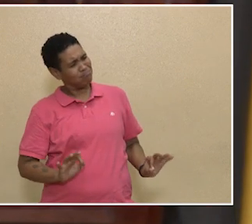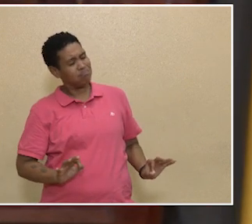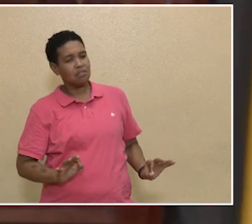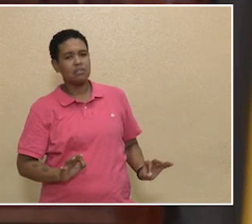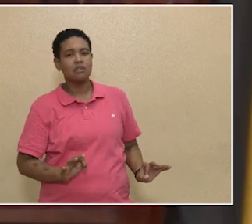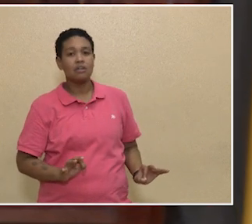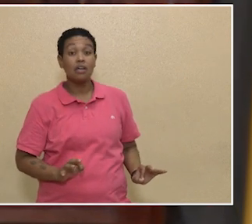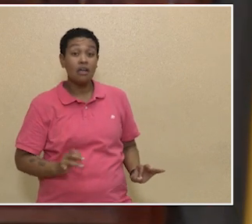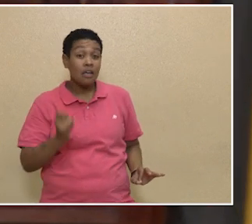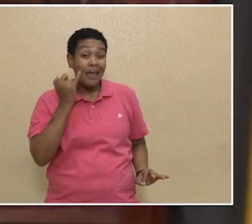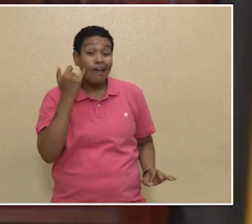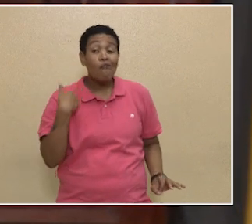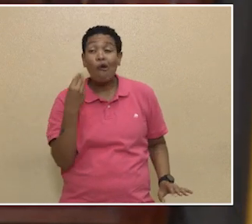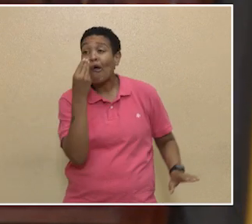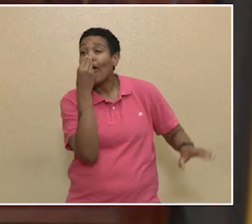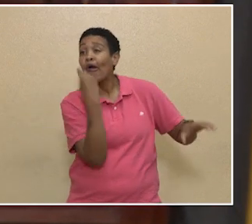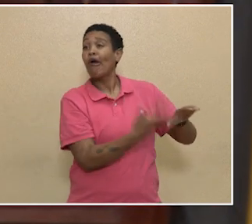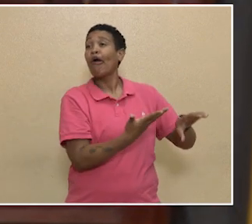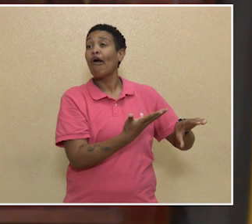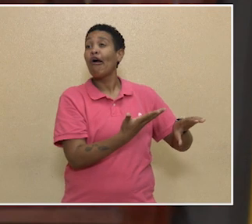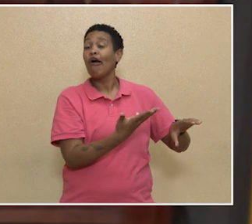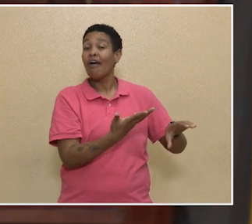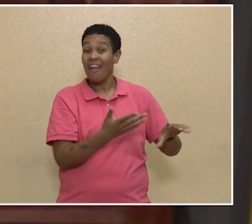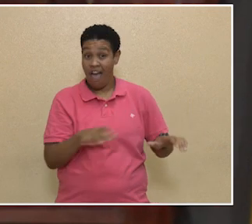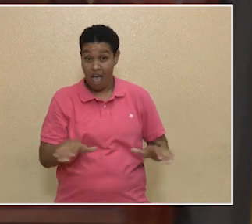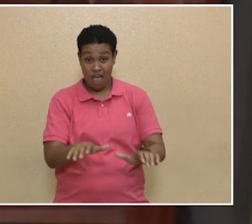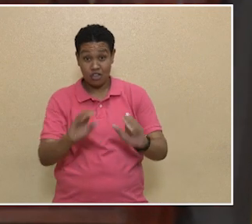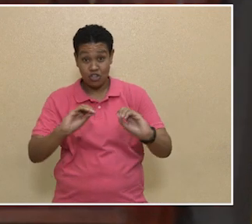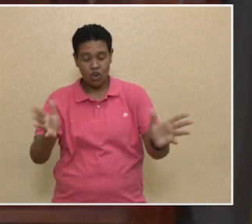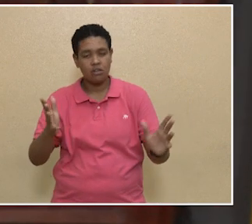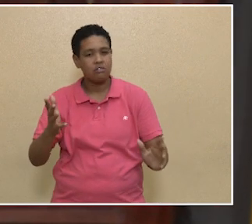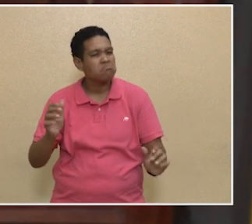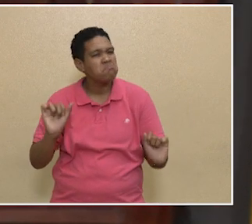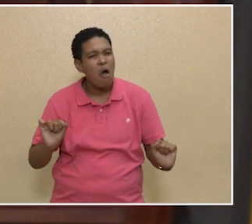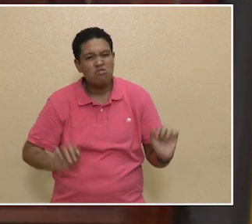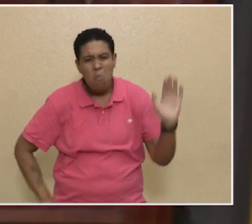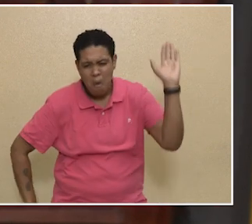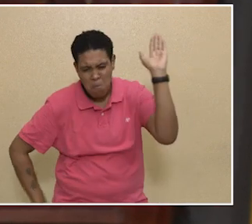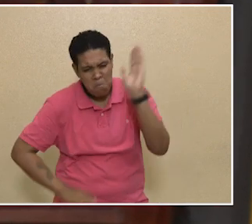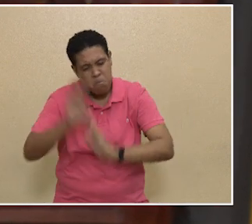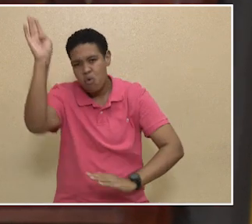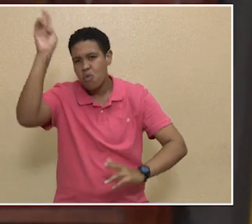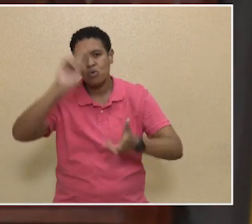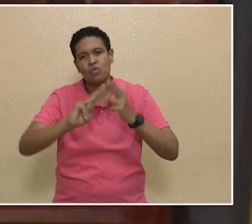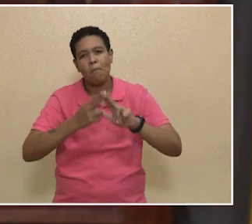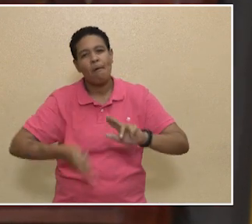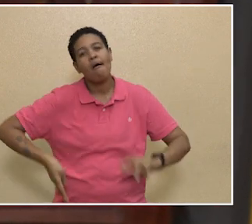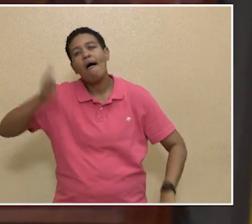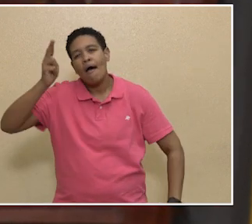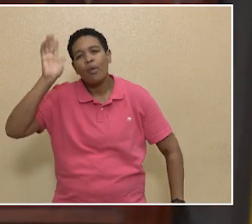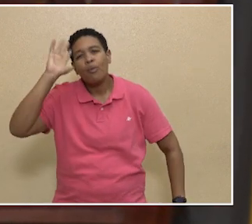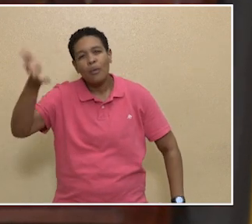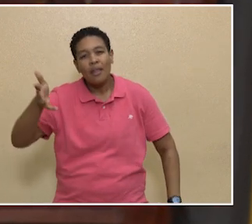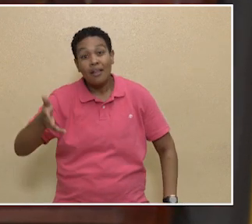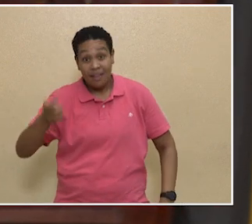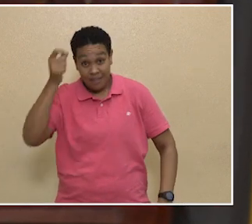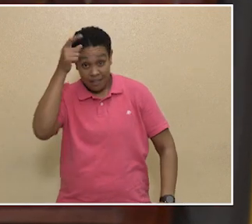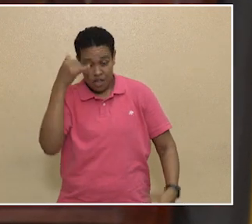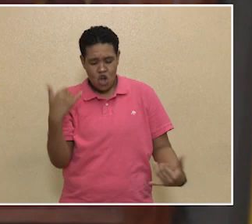take action now, then things have the potential to get very worse. Right now, we